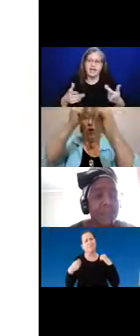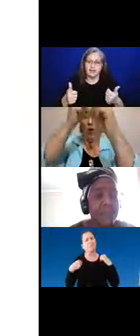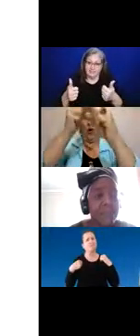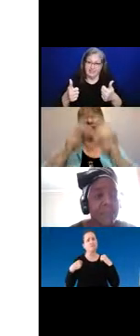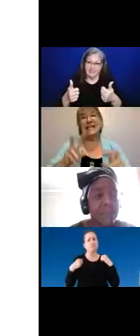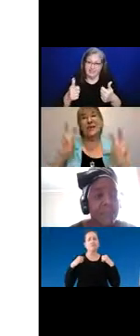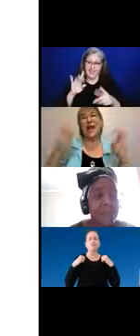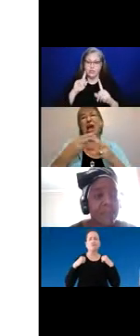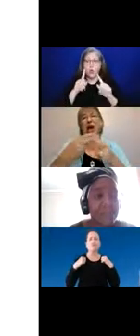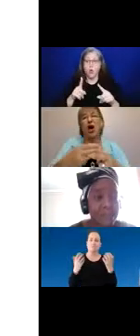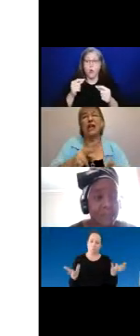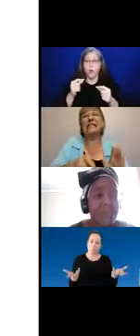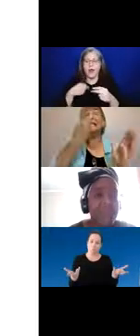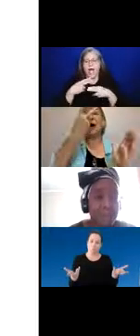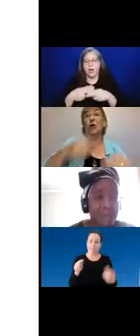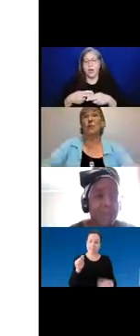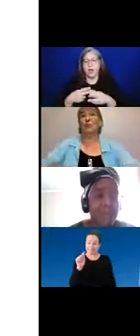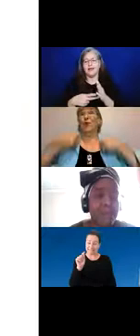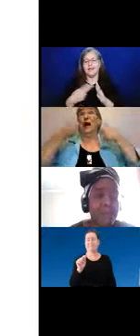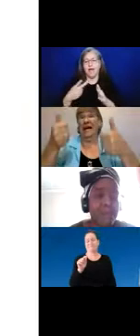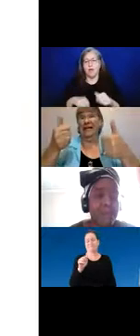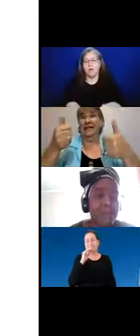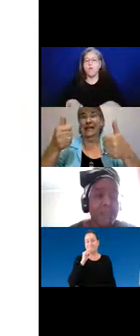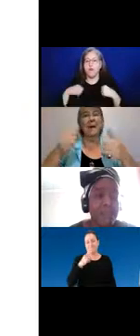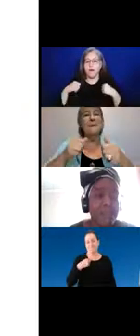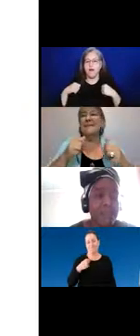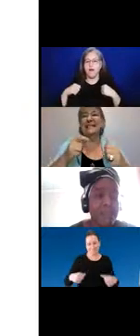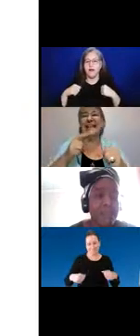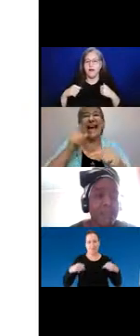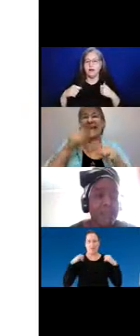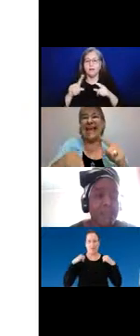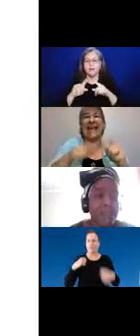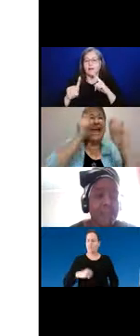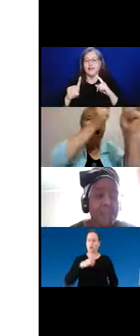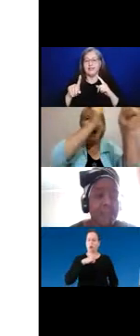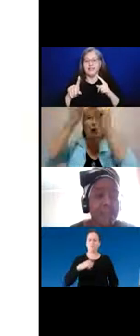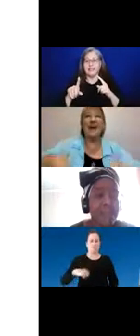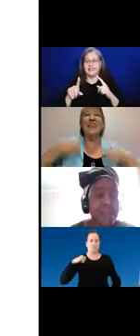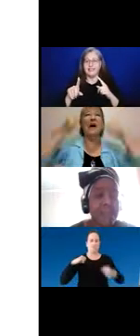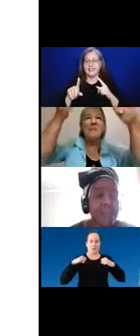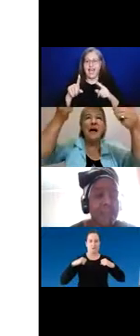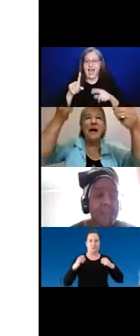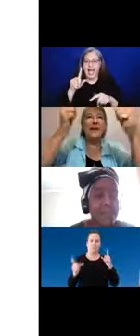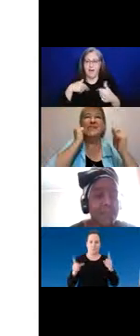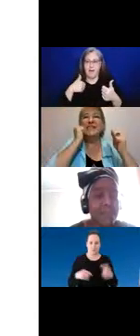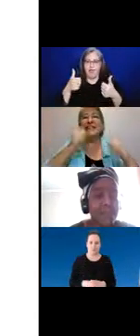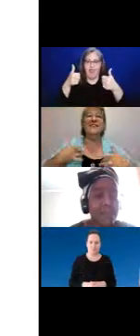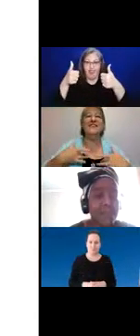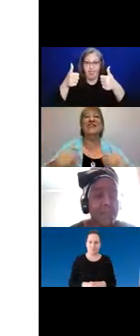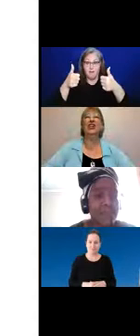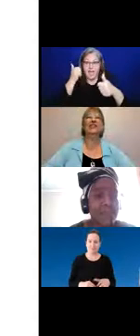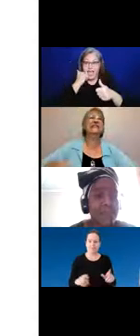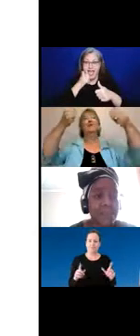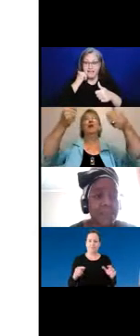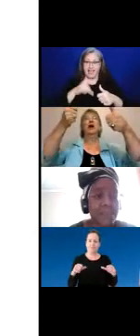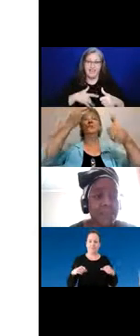the goal, is what I call double pride. But I can't hammer my thumbs up and every day